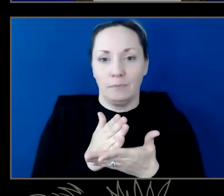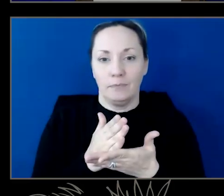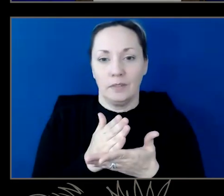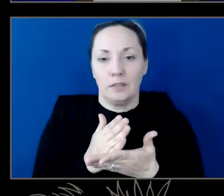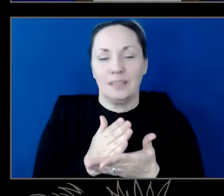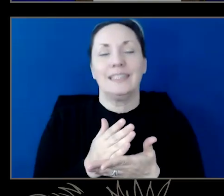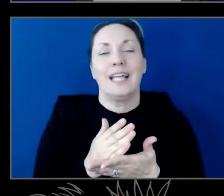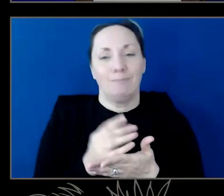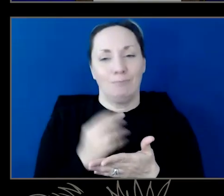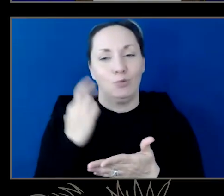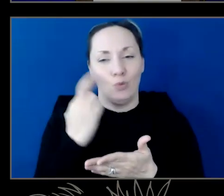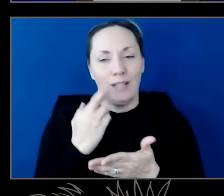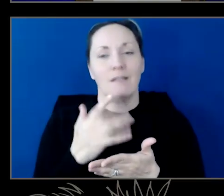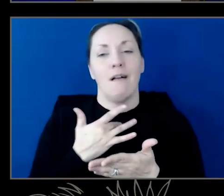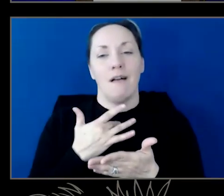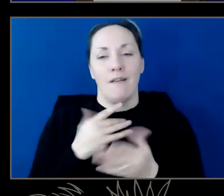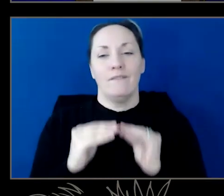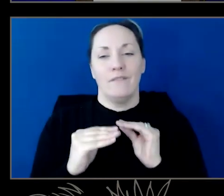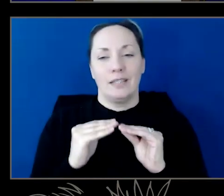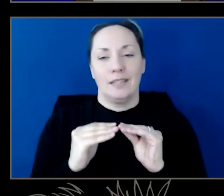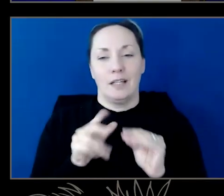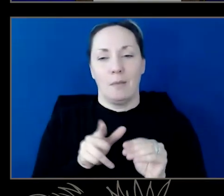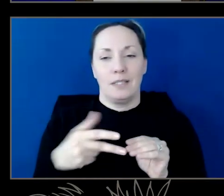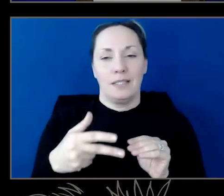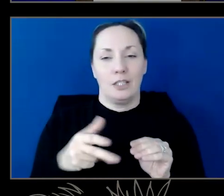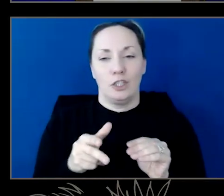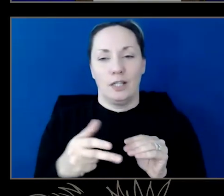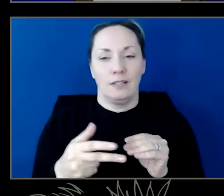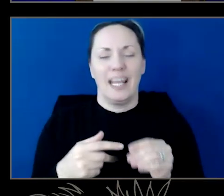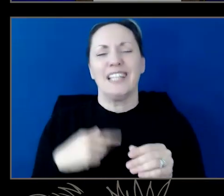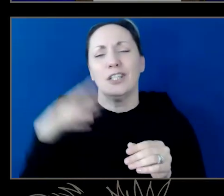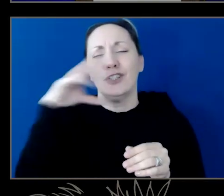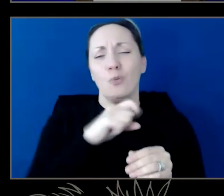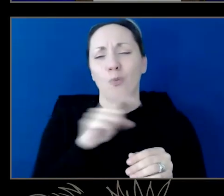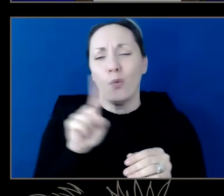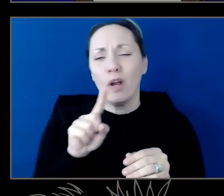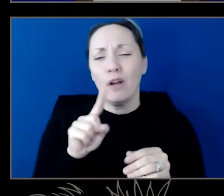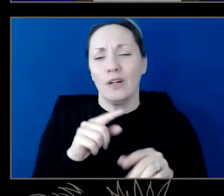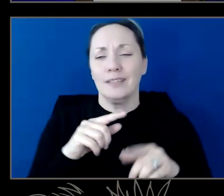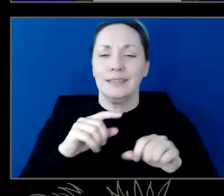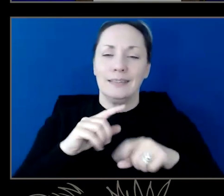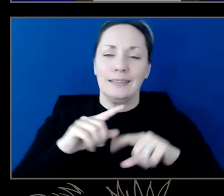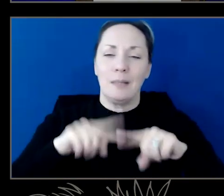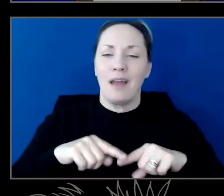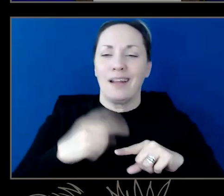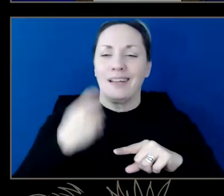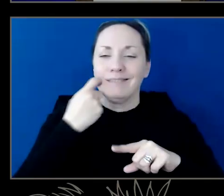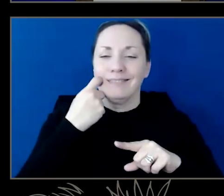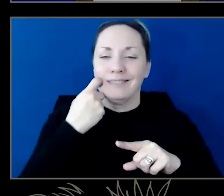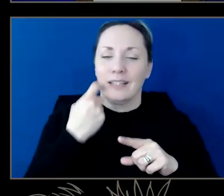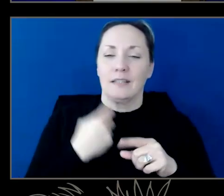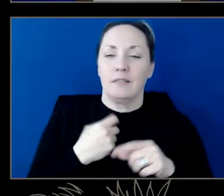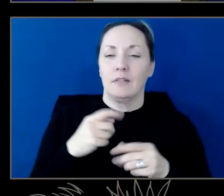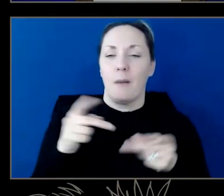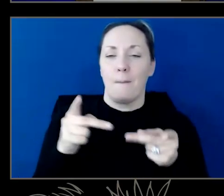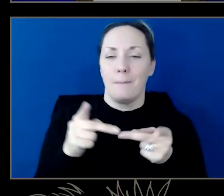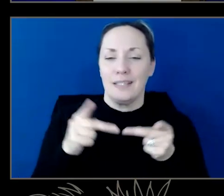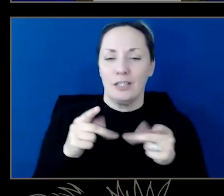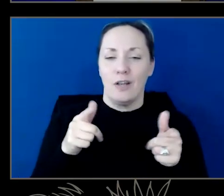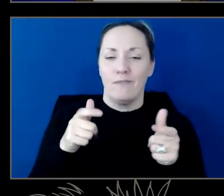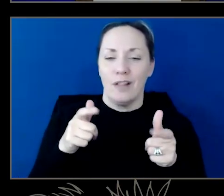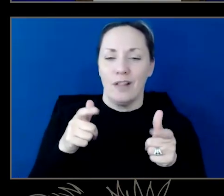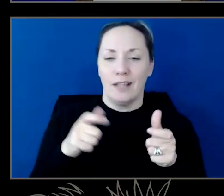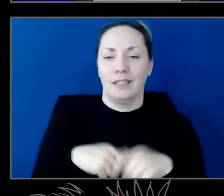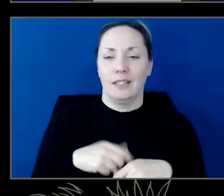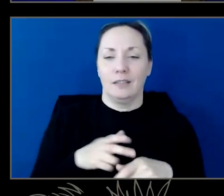correcting the position because it's really assuming where you are based on the latest position and velocity that it